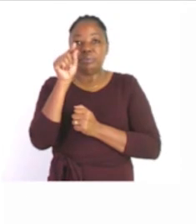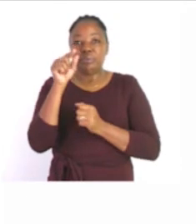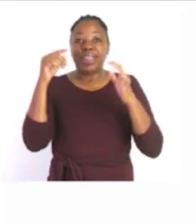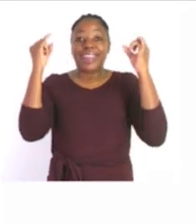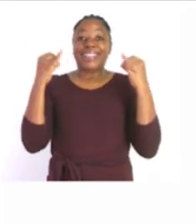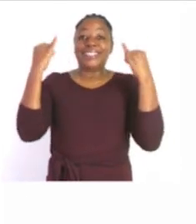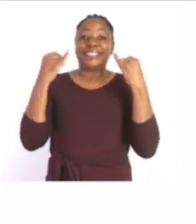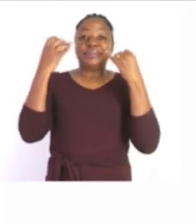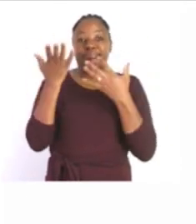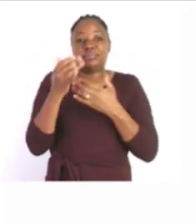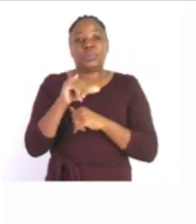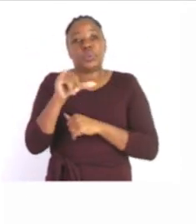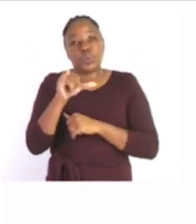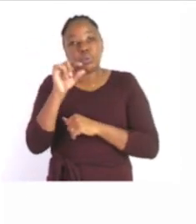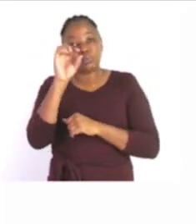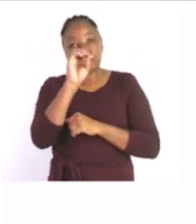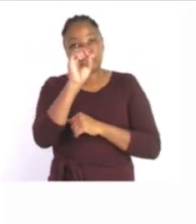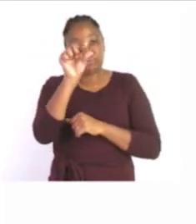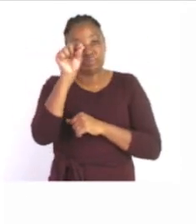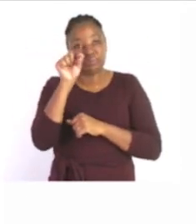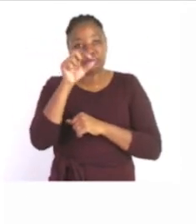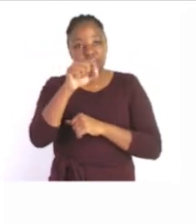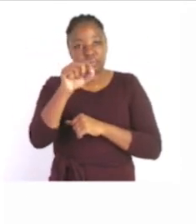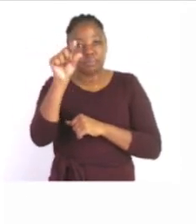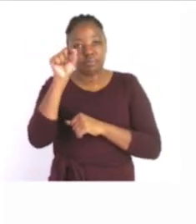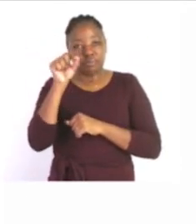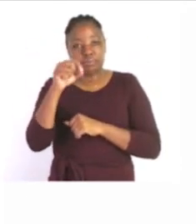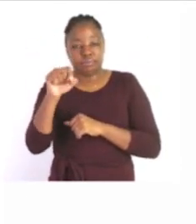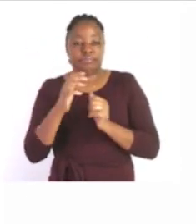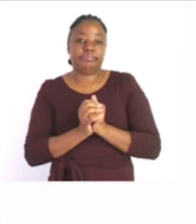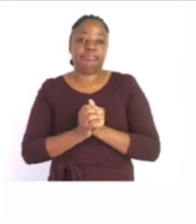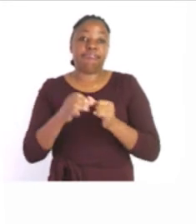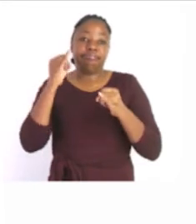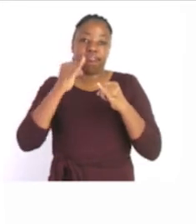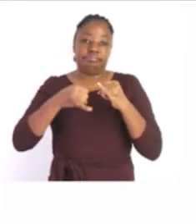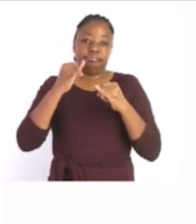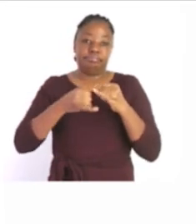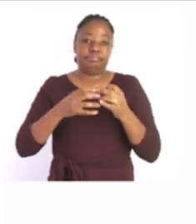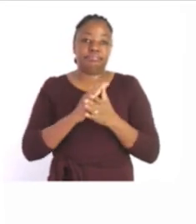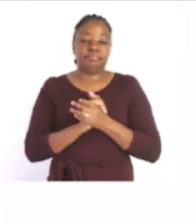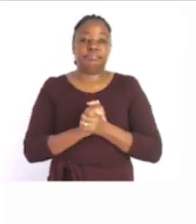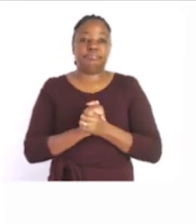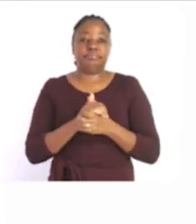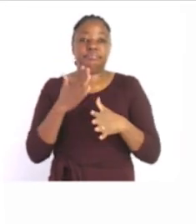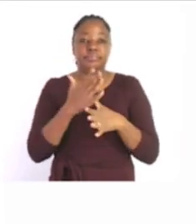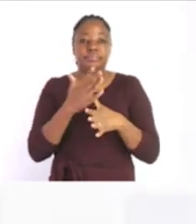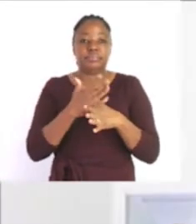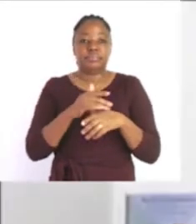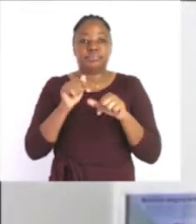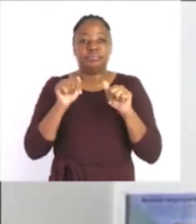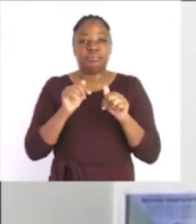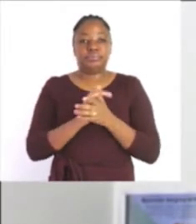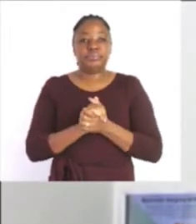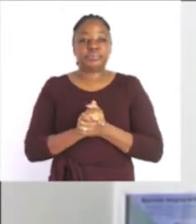clever. Once you're done with this, this will be the last exercise for our lesson. I hope you